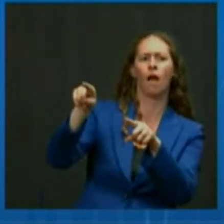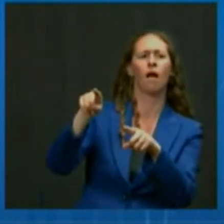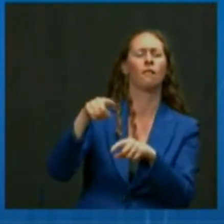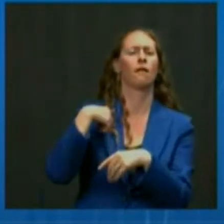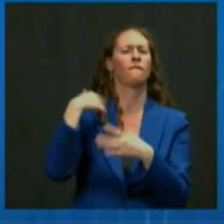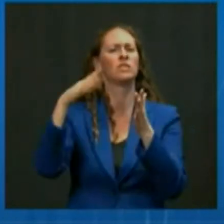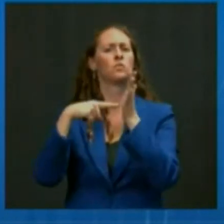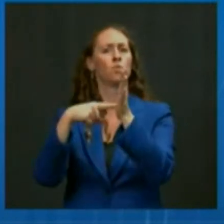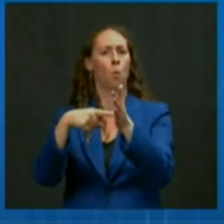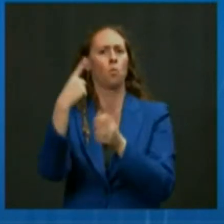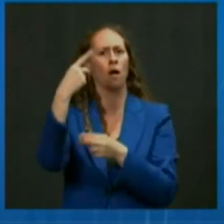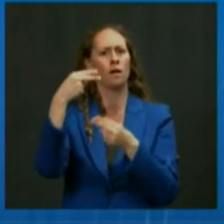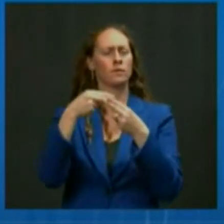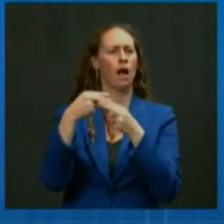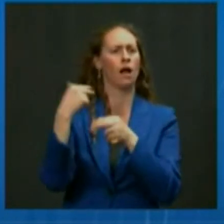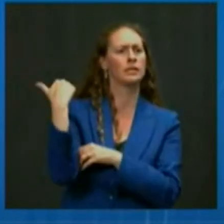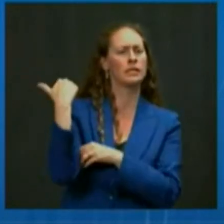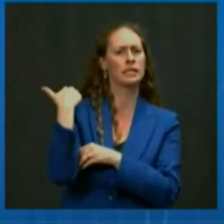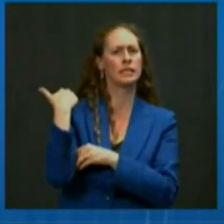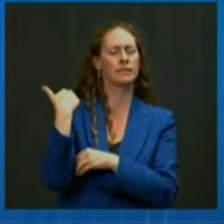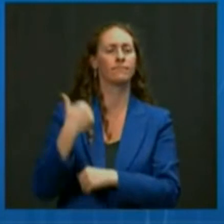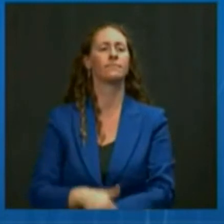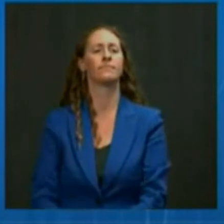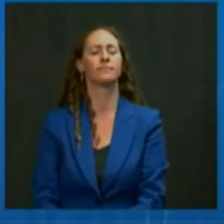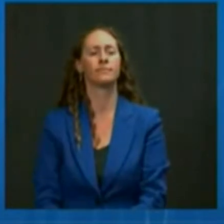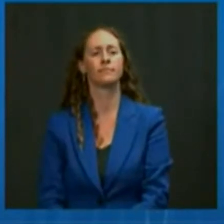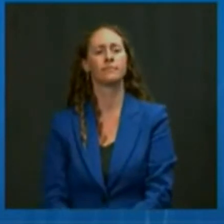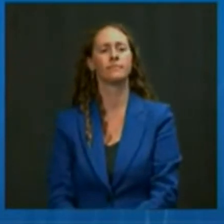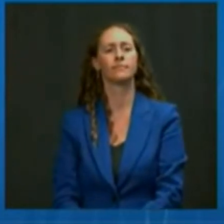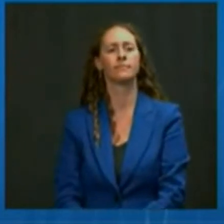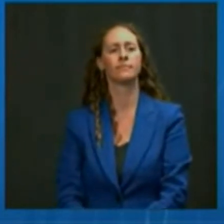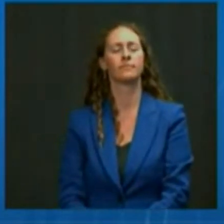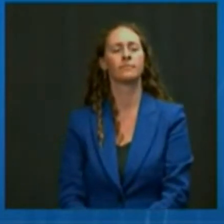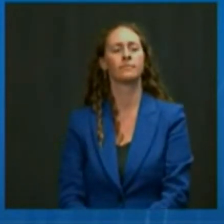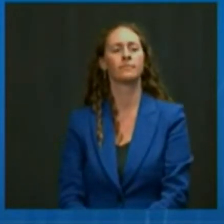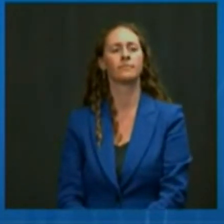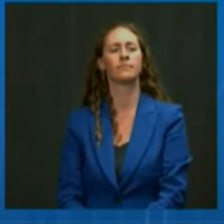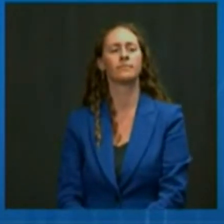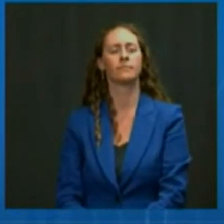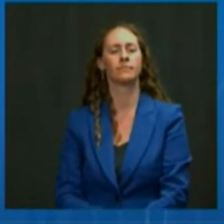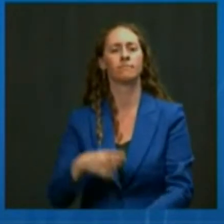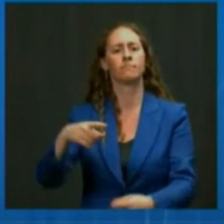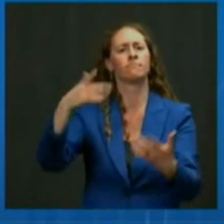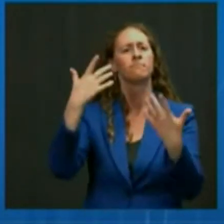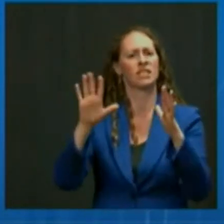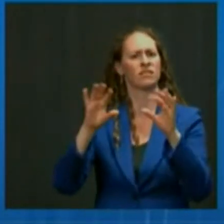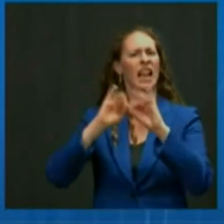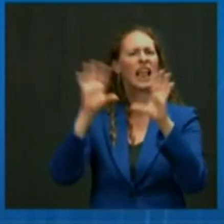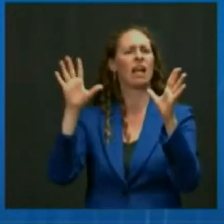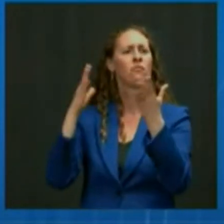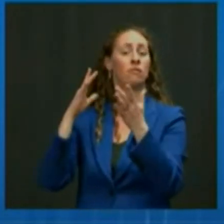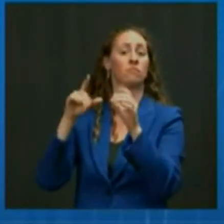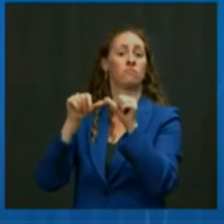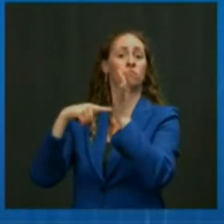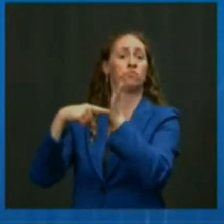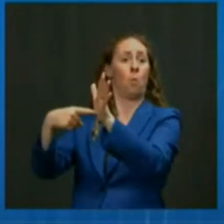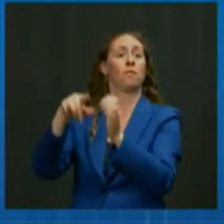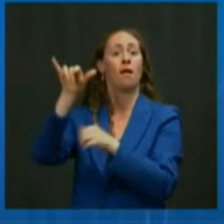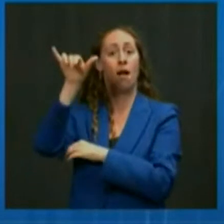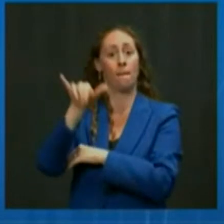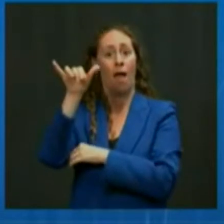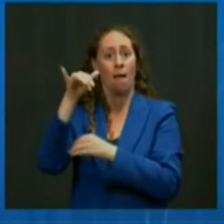correlate of protection slide, where you showed there no doubt was an increase in protection of the antibody as you